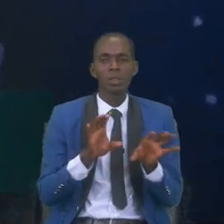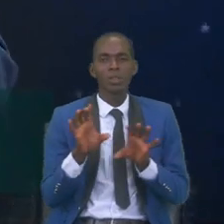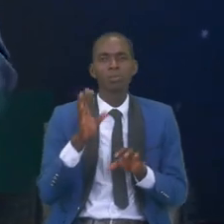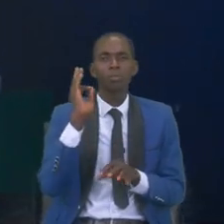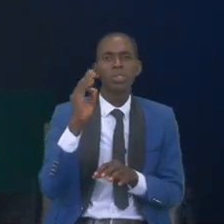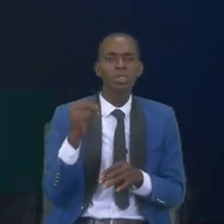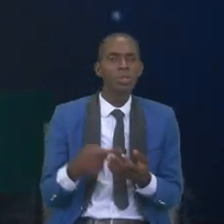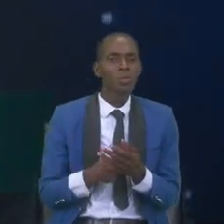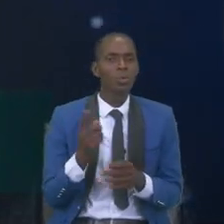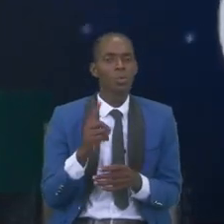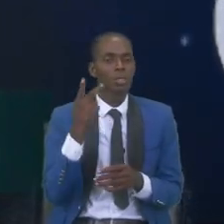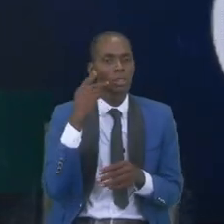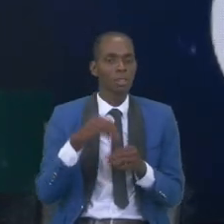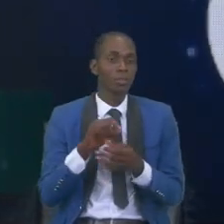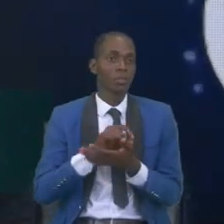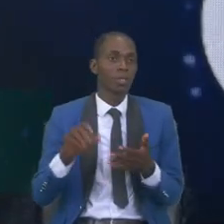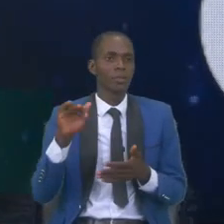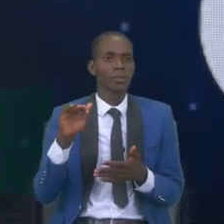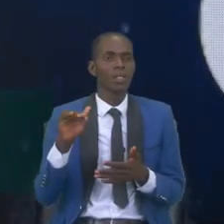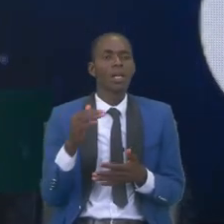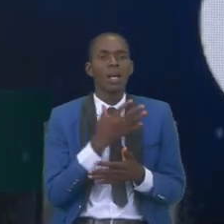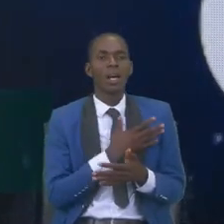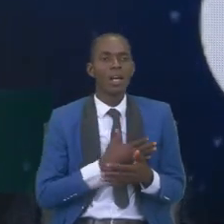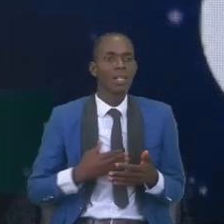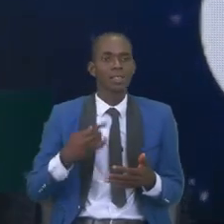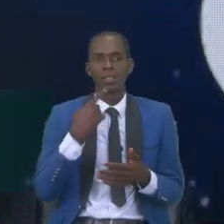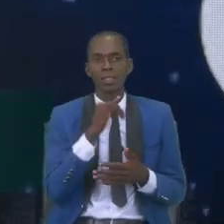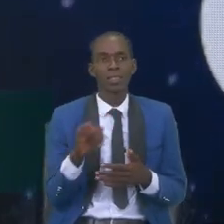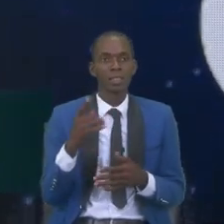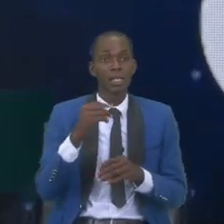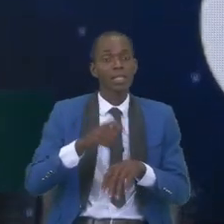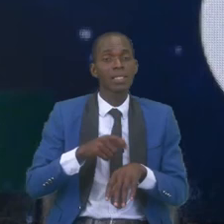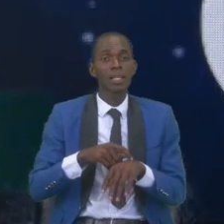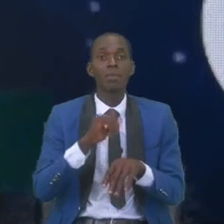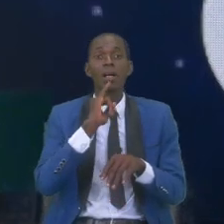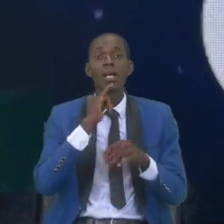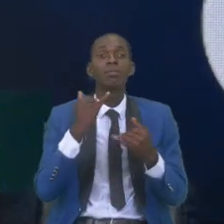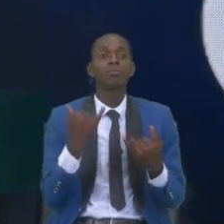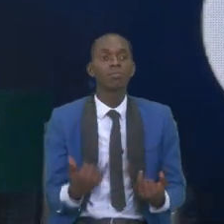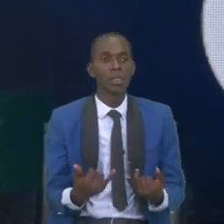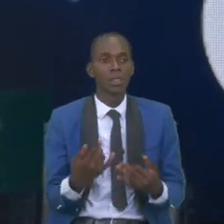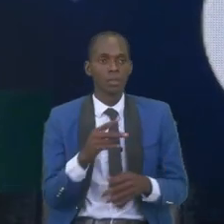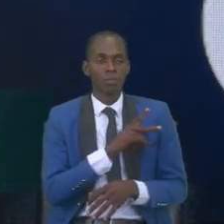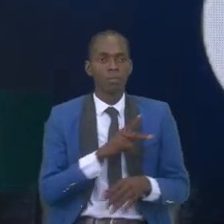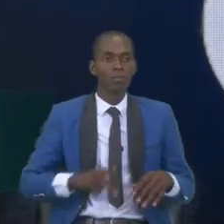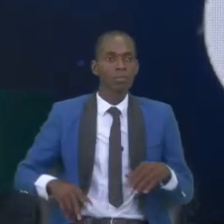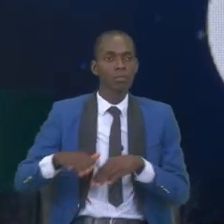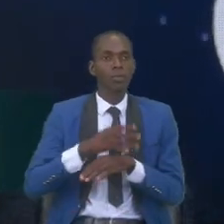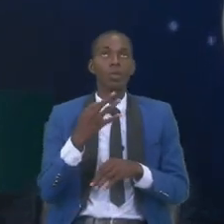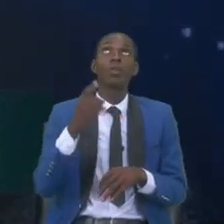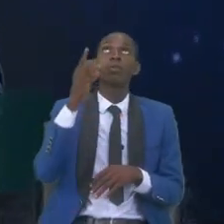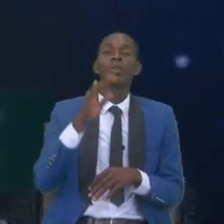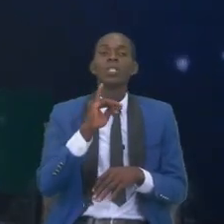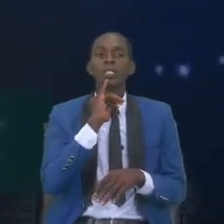15. In verse 15, and saying, the time is fulfilled, the kingdom of God is